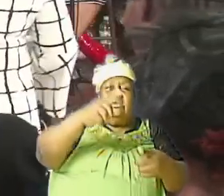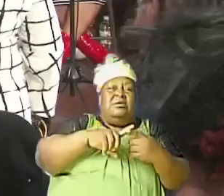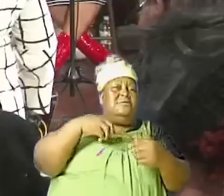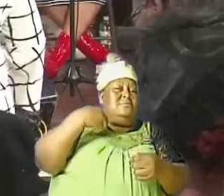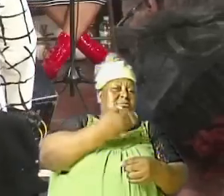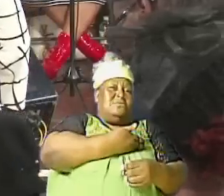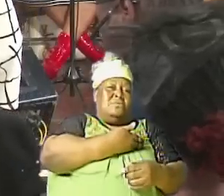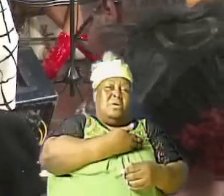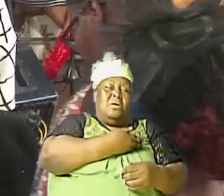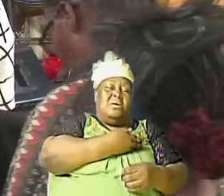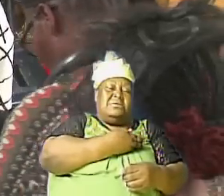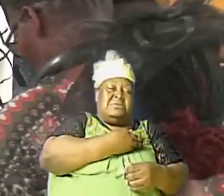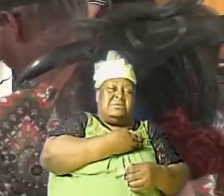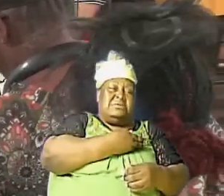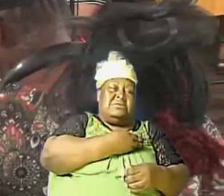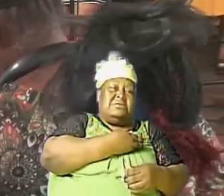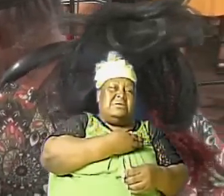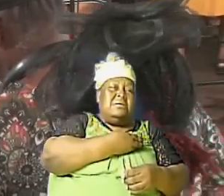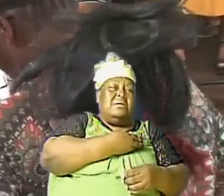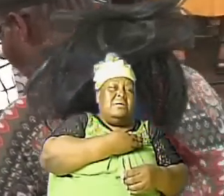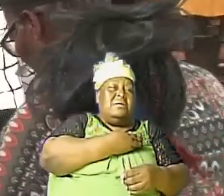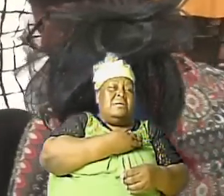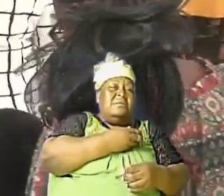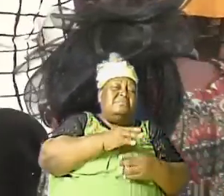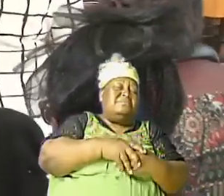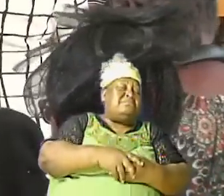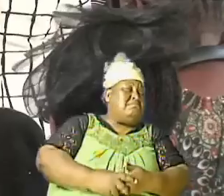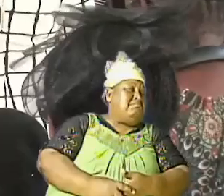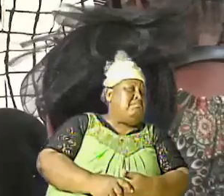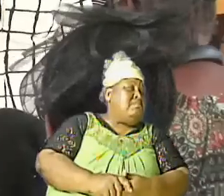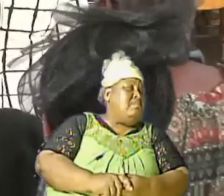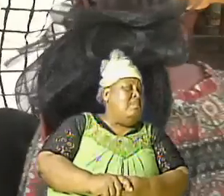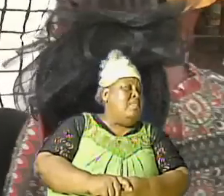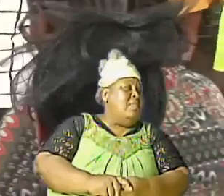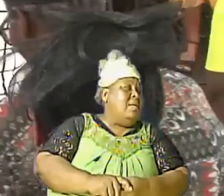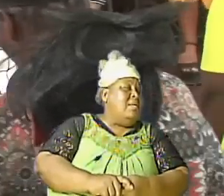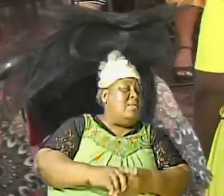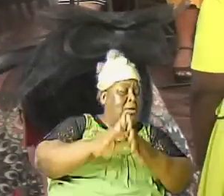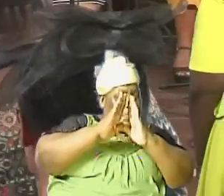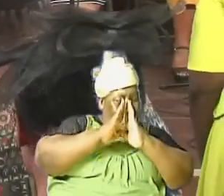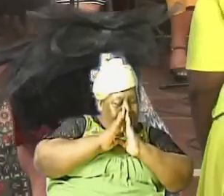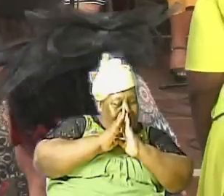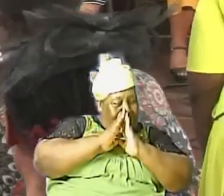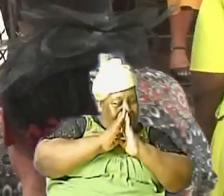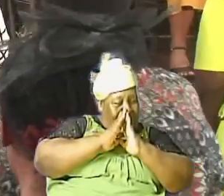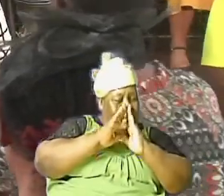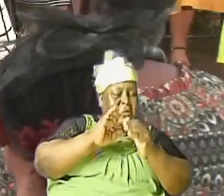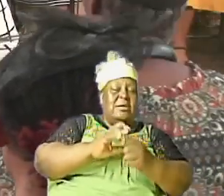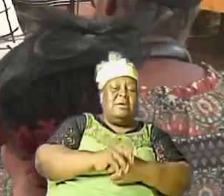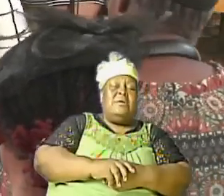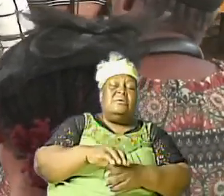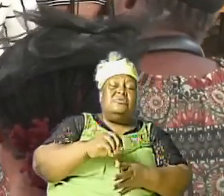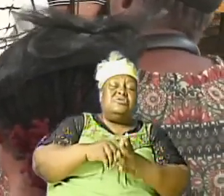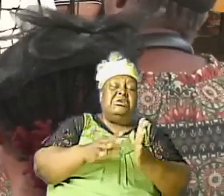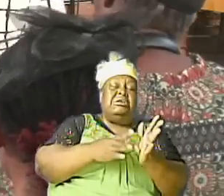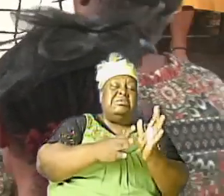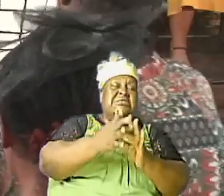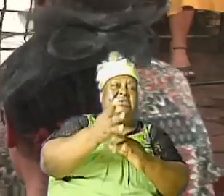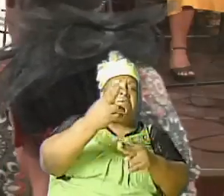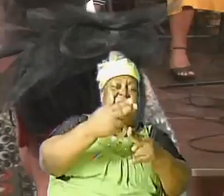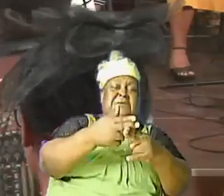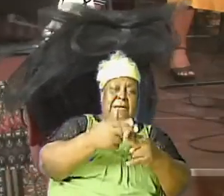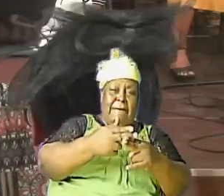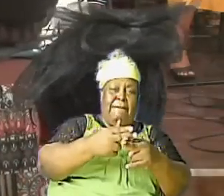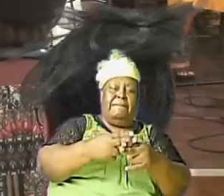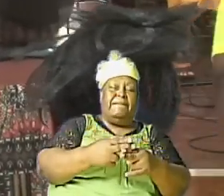open to hear and receive and act. So we are going to pray. Let us pray. Let us pray. Holy